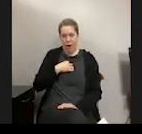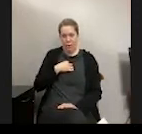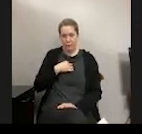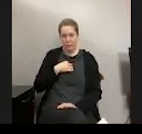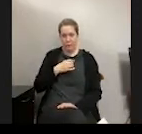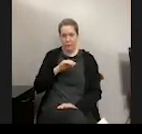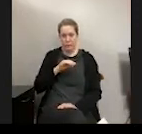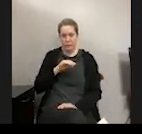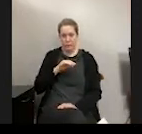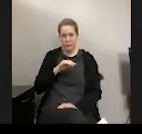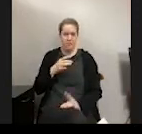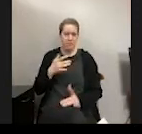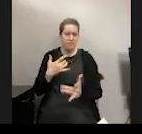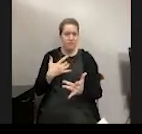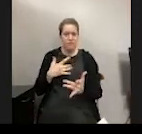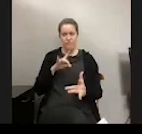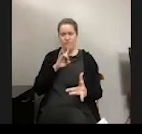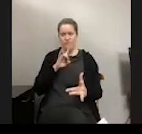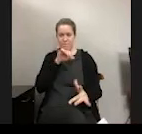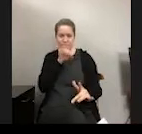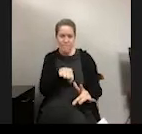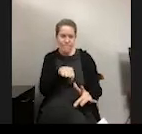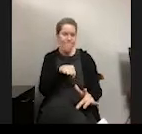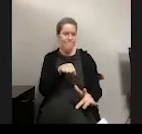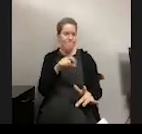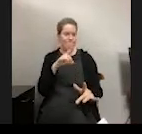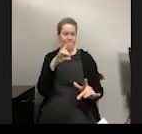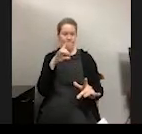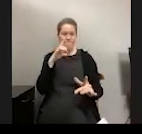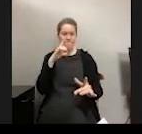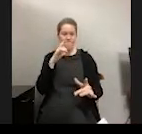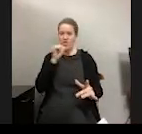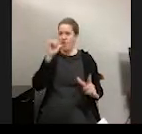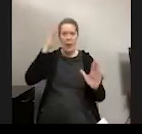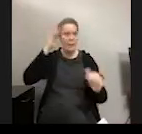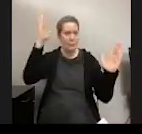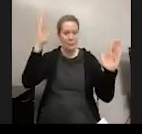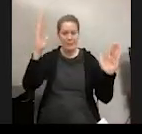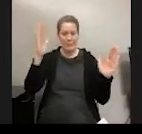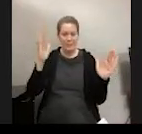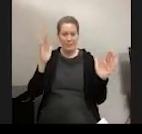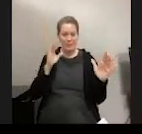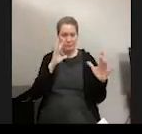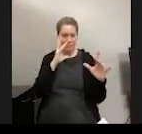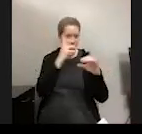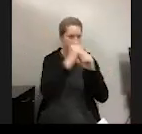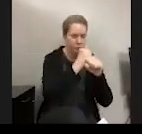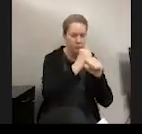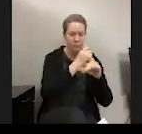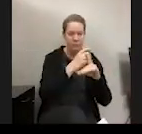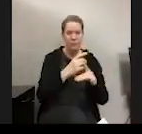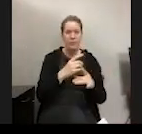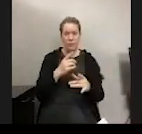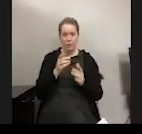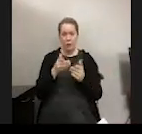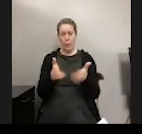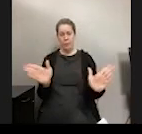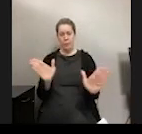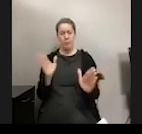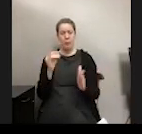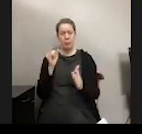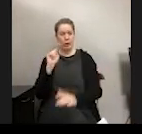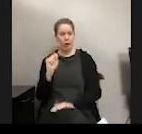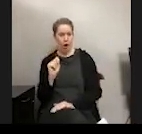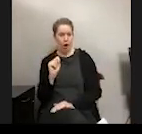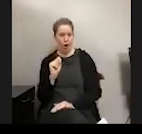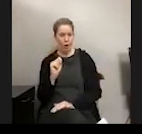disruptions. So for me, public art is the perfect way to deliver a funded piece to the public. So